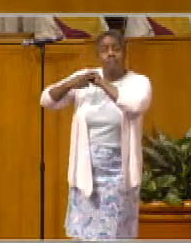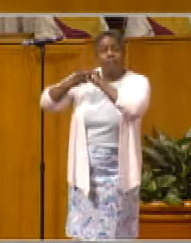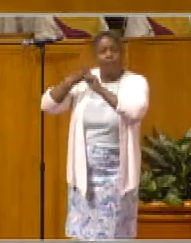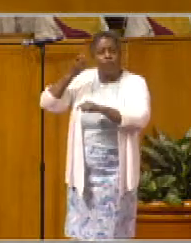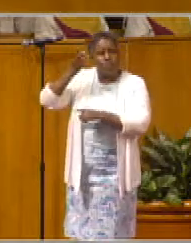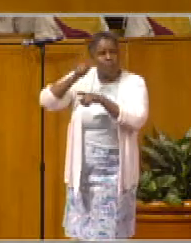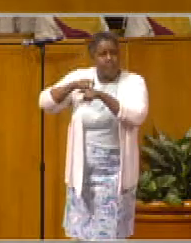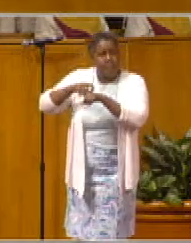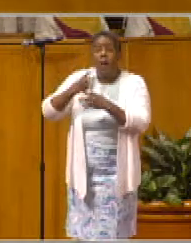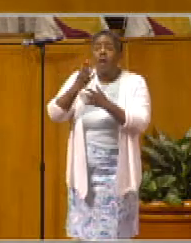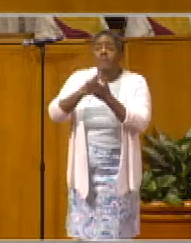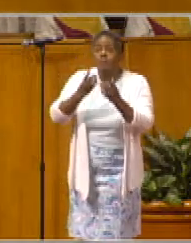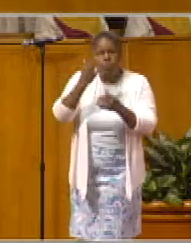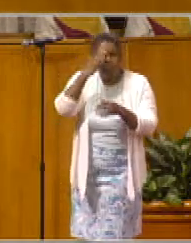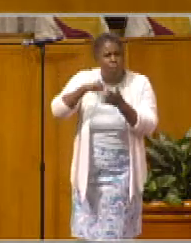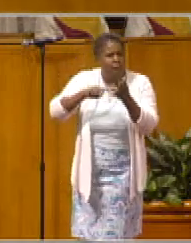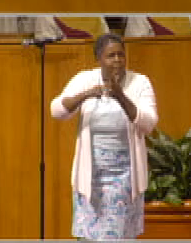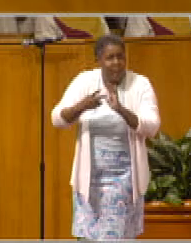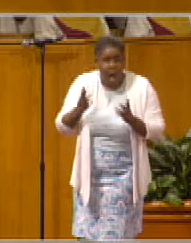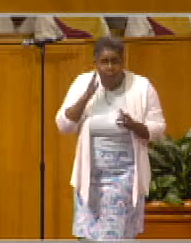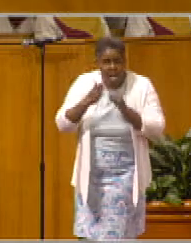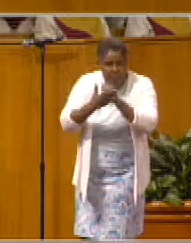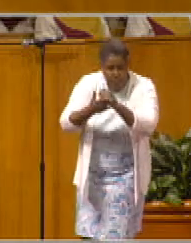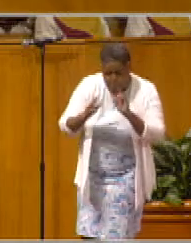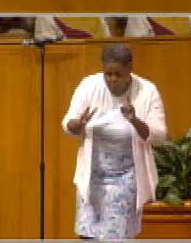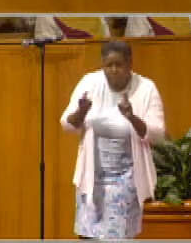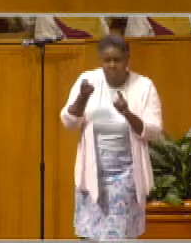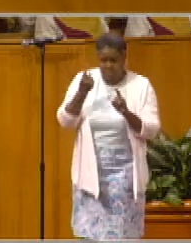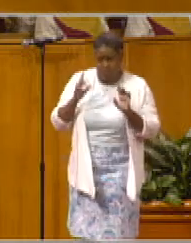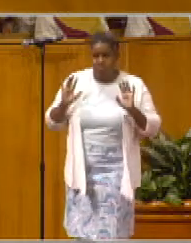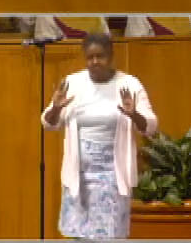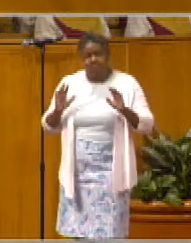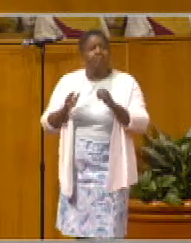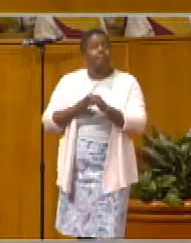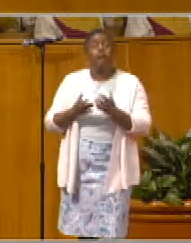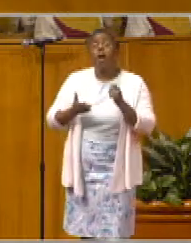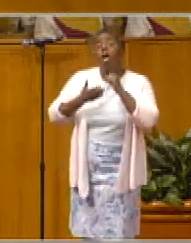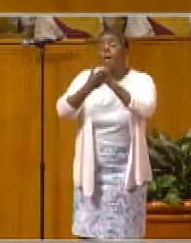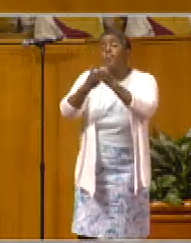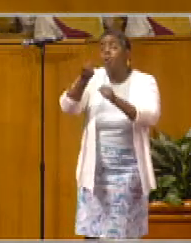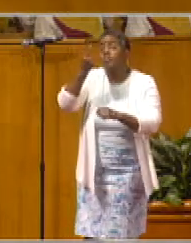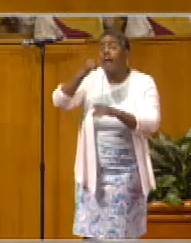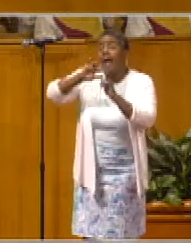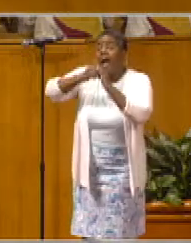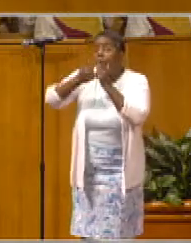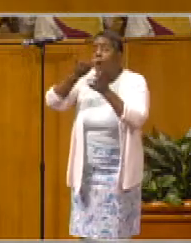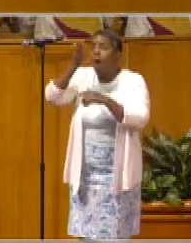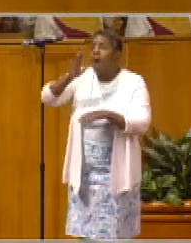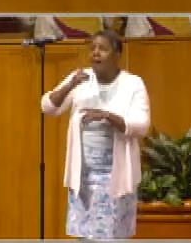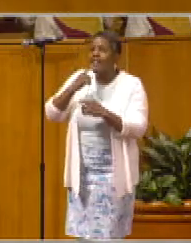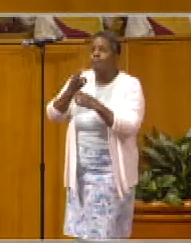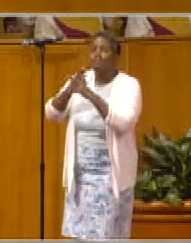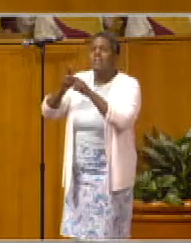Now, somebody, you don't know what that means, so I'm going to help you. I'm going to help you understand how God is a redeemer.